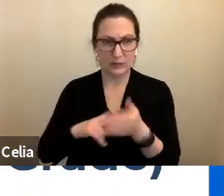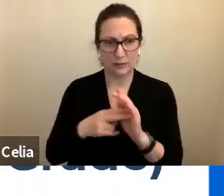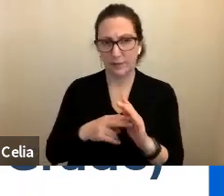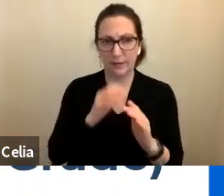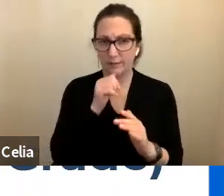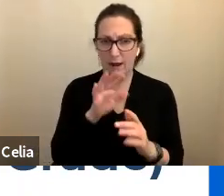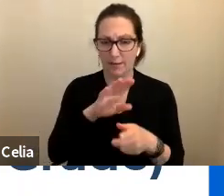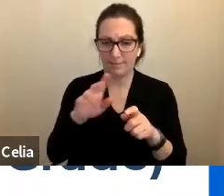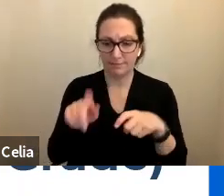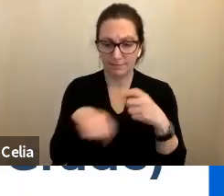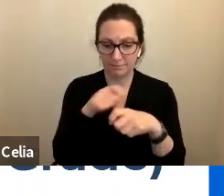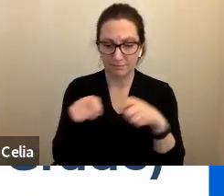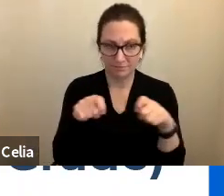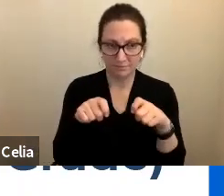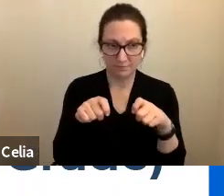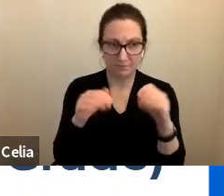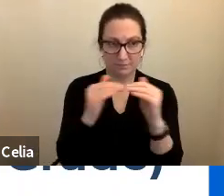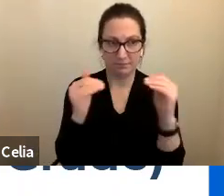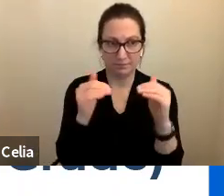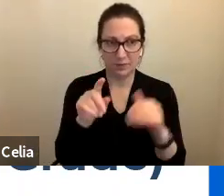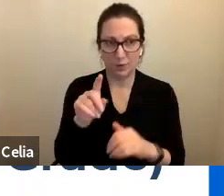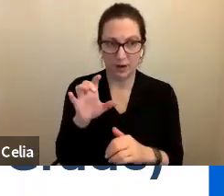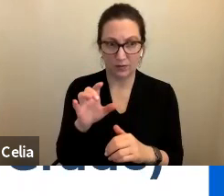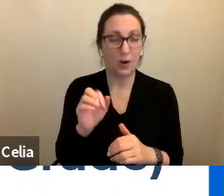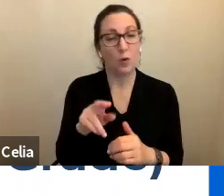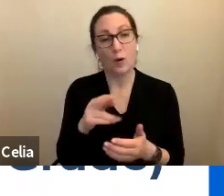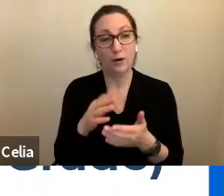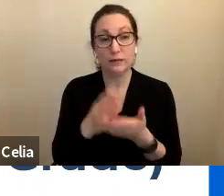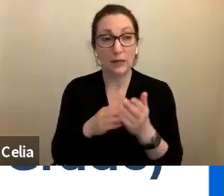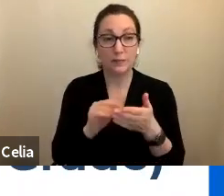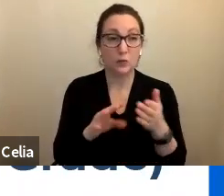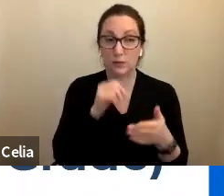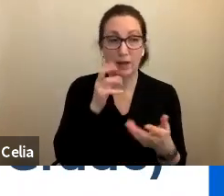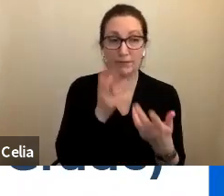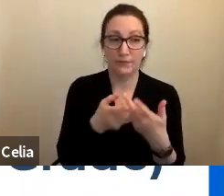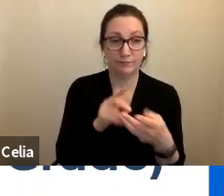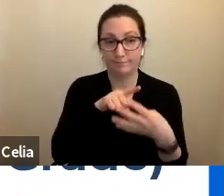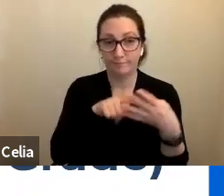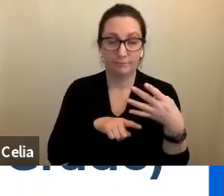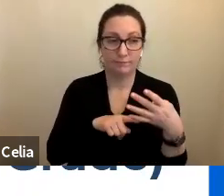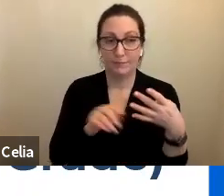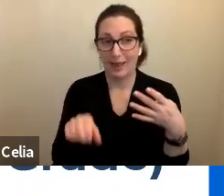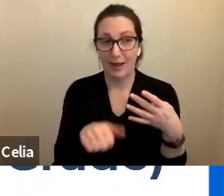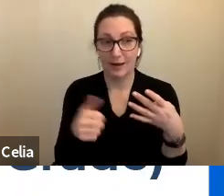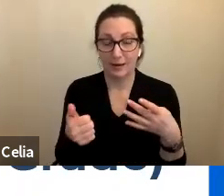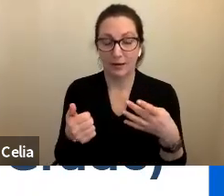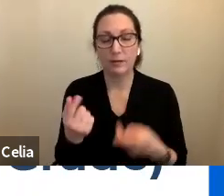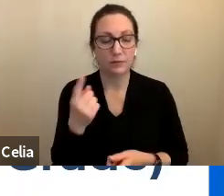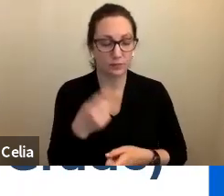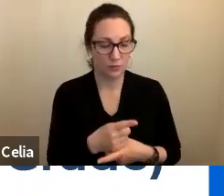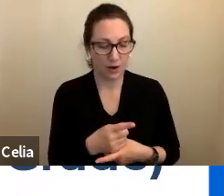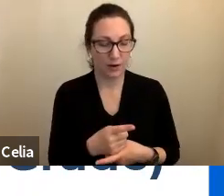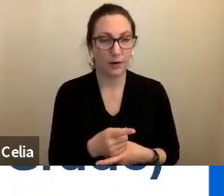right? And they can also be none of these categories. Correct. So for instance, if I'm looking at